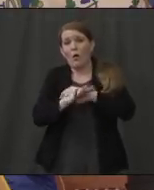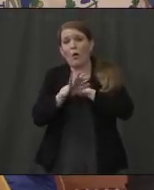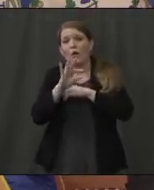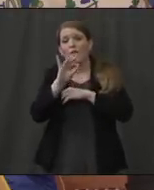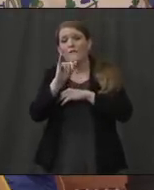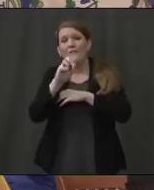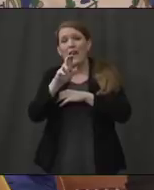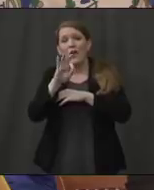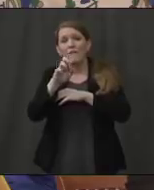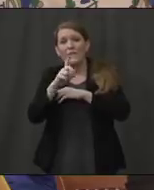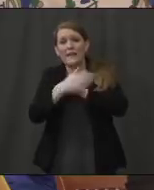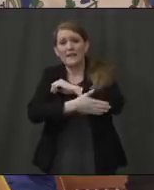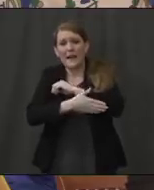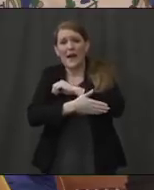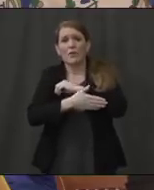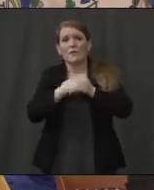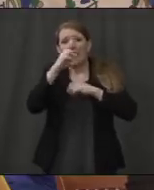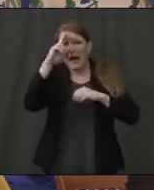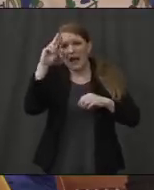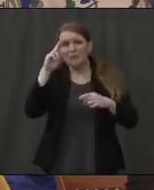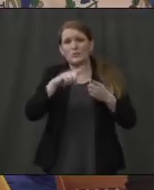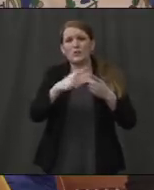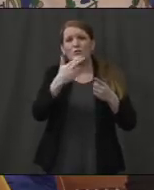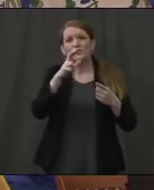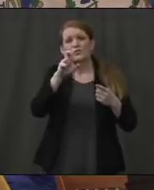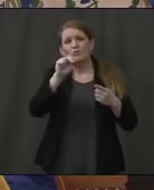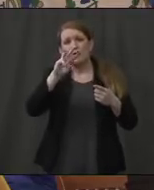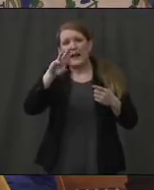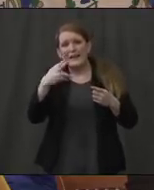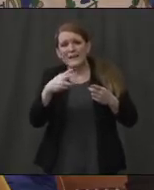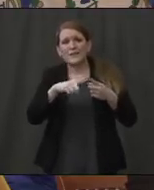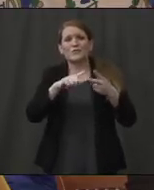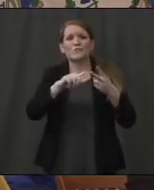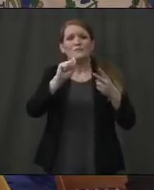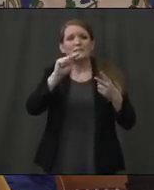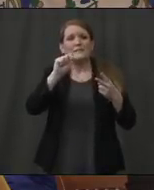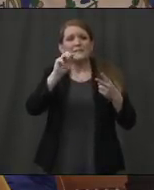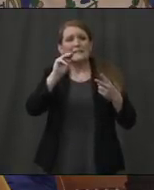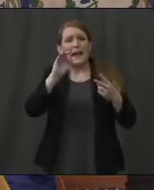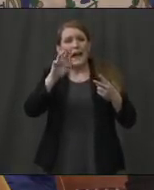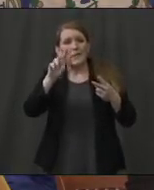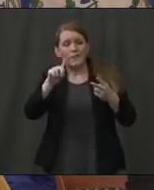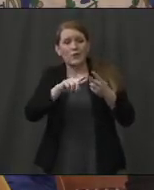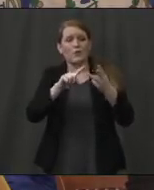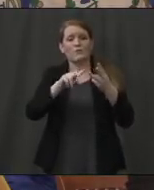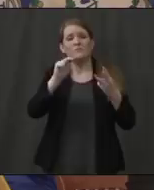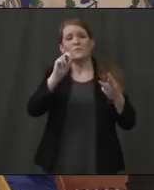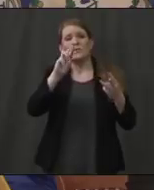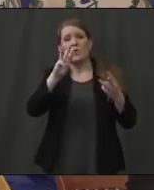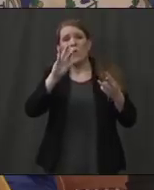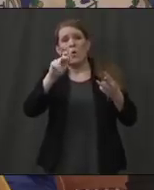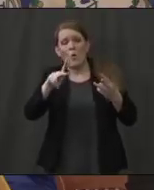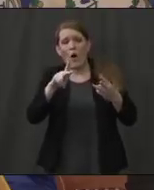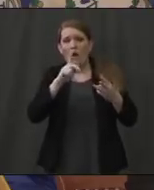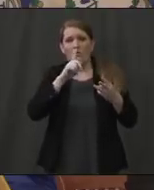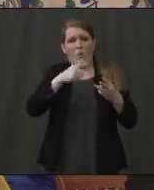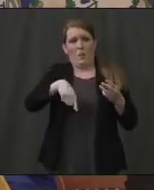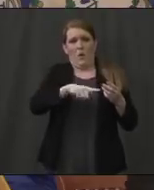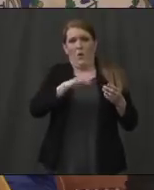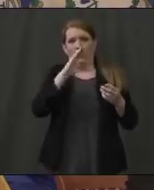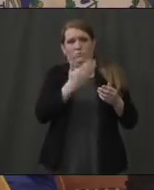Stamford and Norwalk probably most impacted by this as a percentage of their total patient